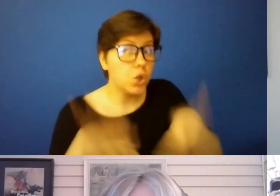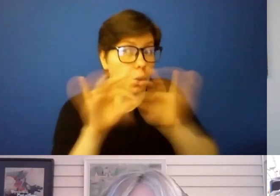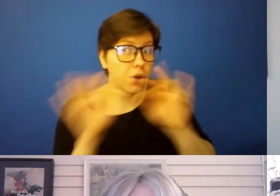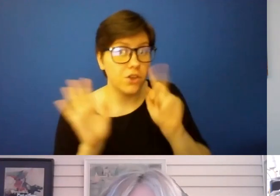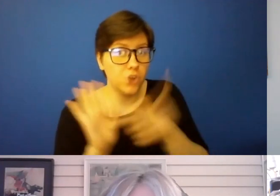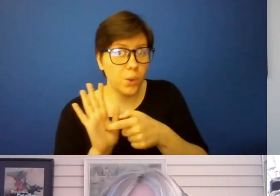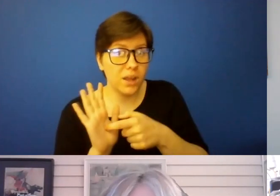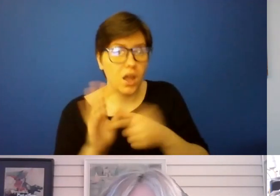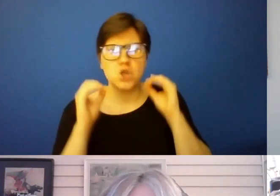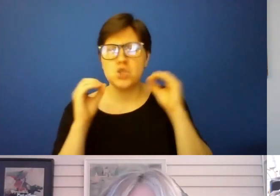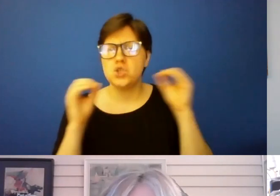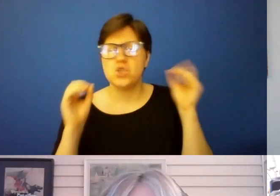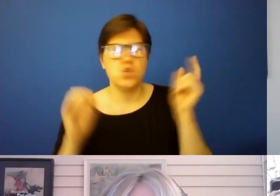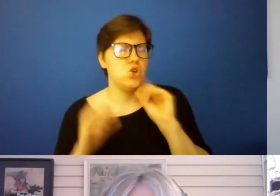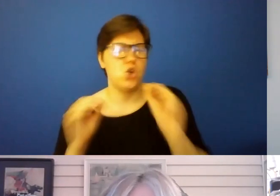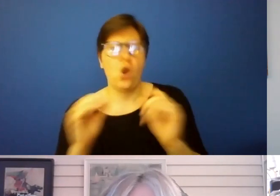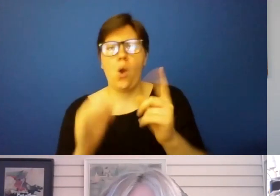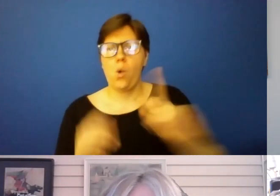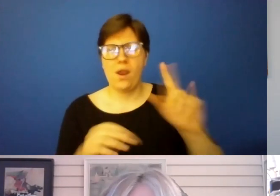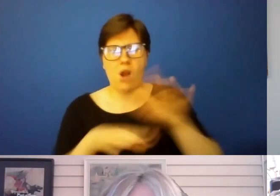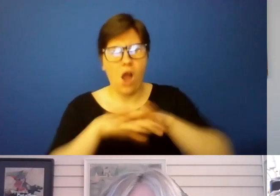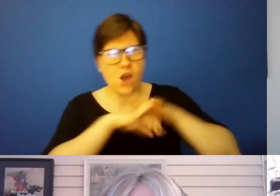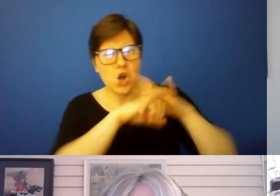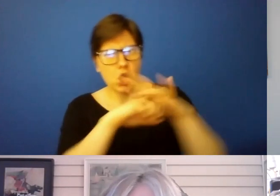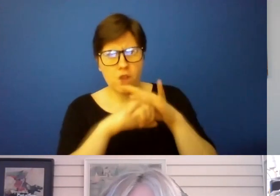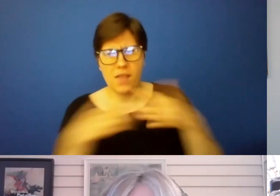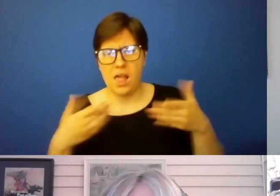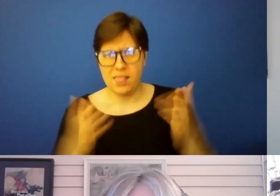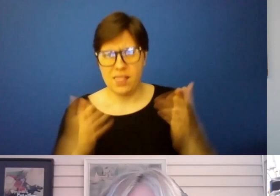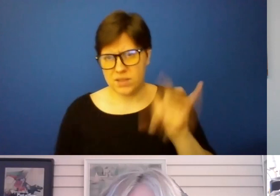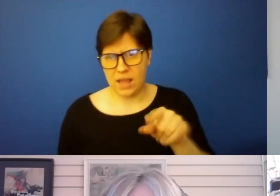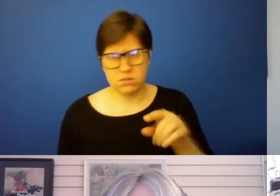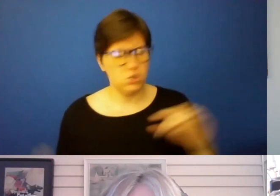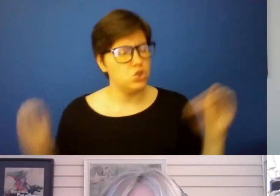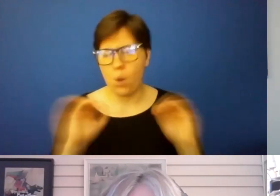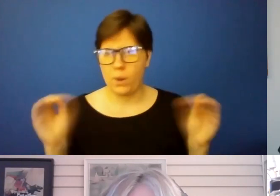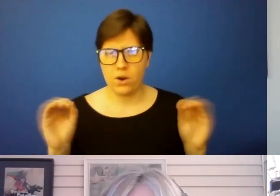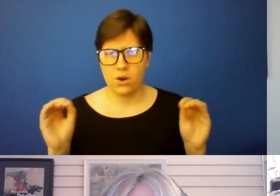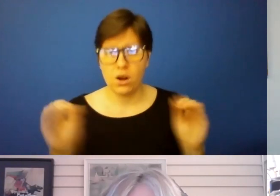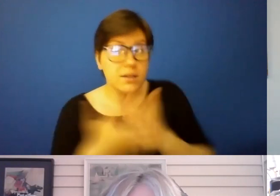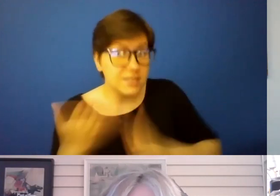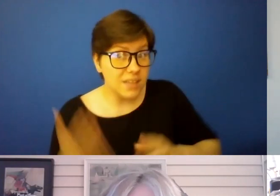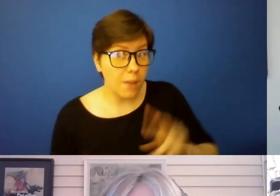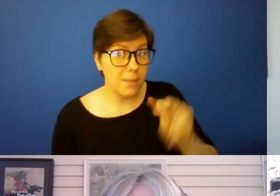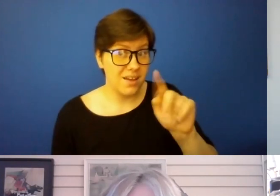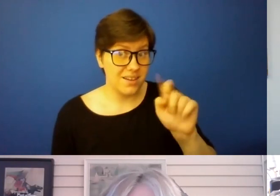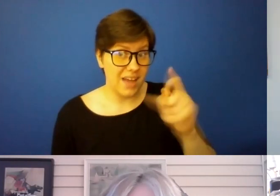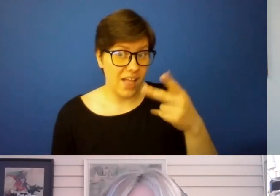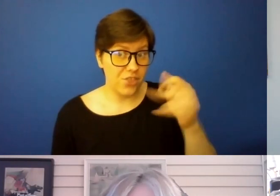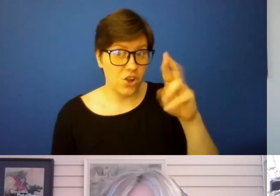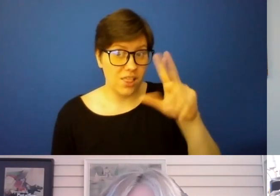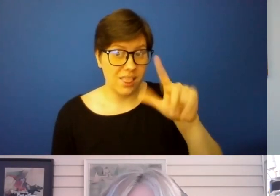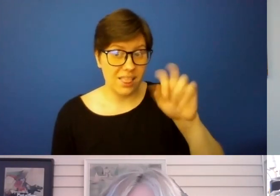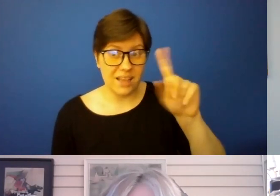on earth do we allow that. In some jurisdictions, so in the Netherlands, you can make an advanced decision